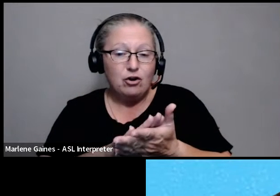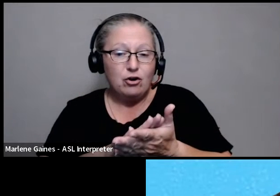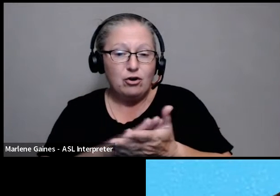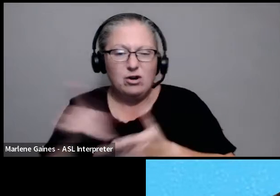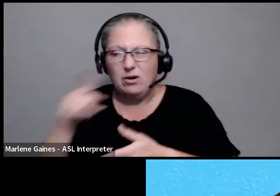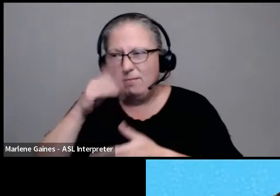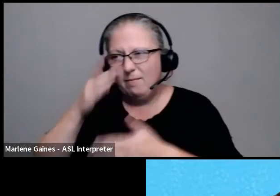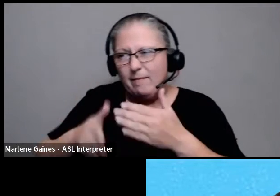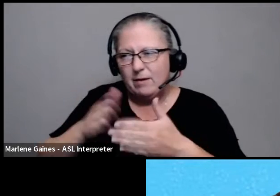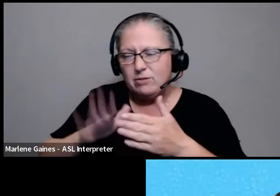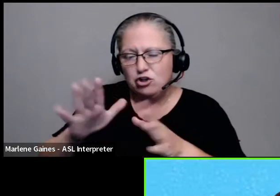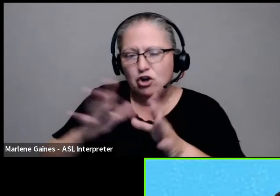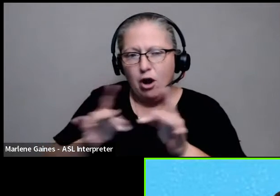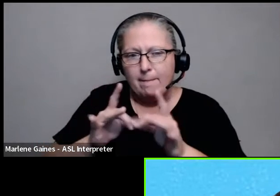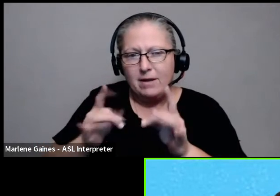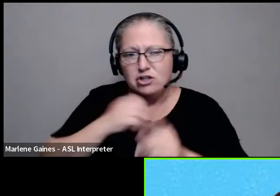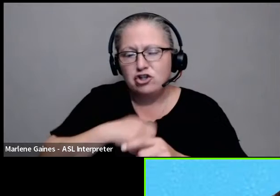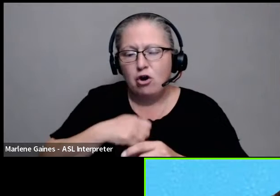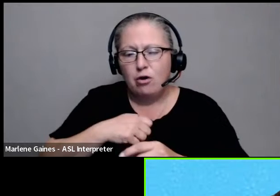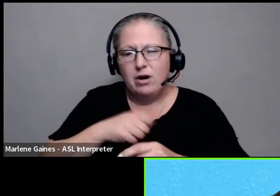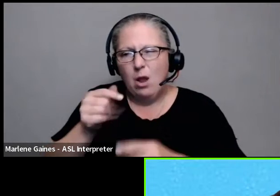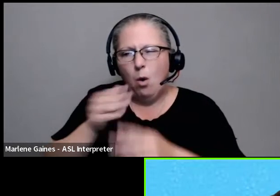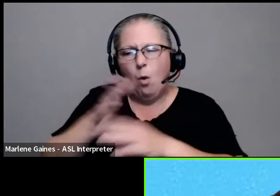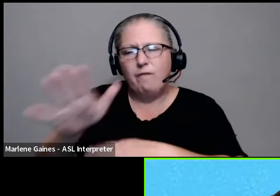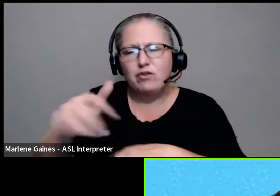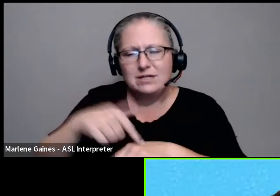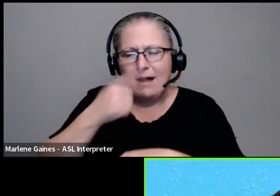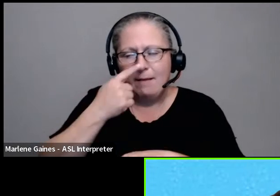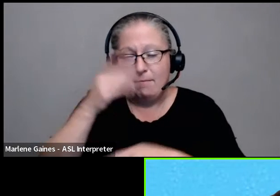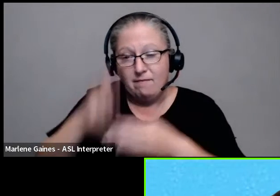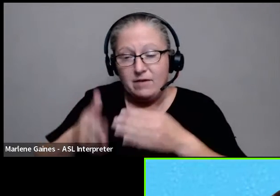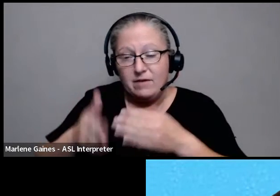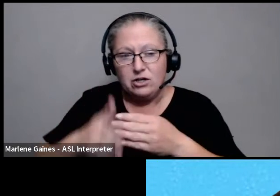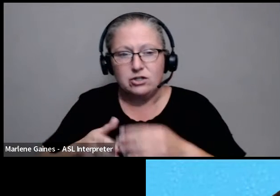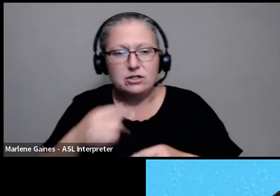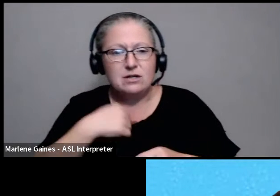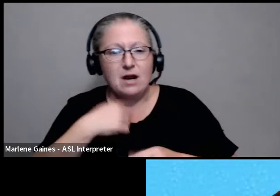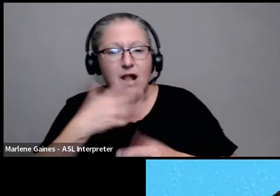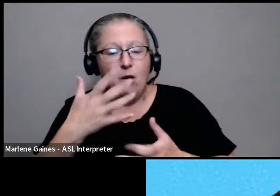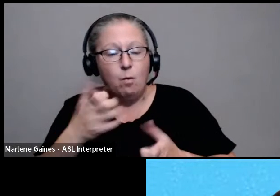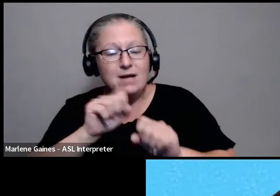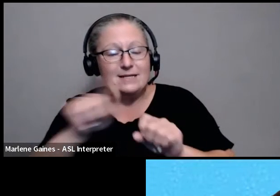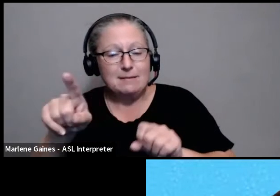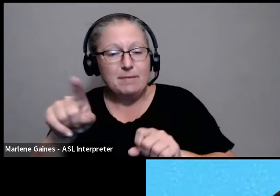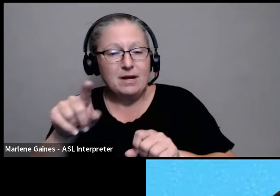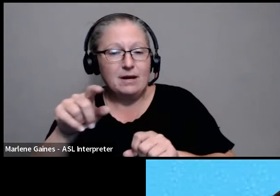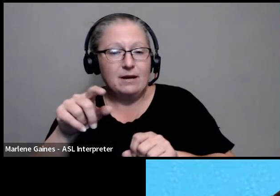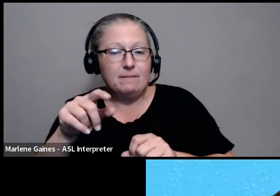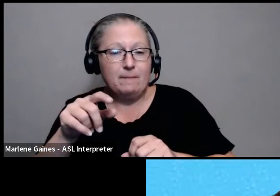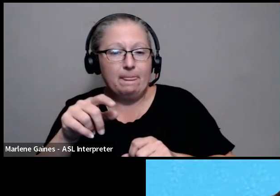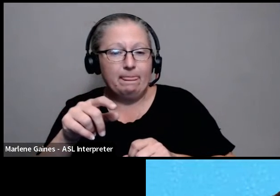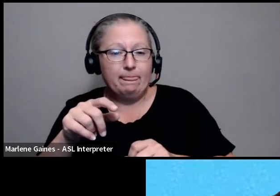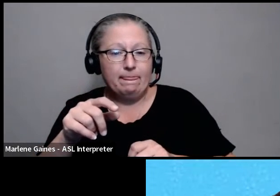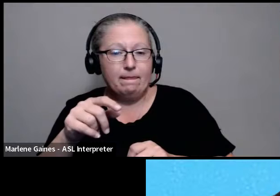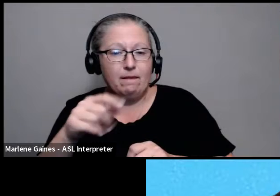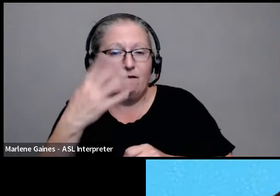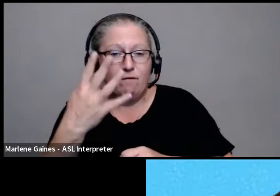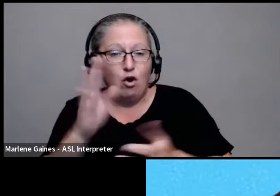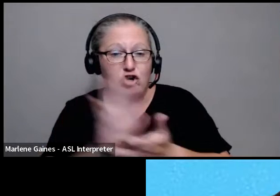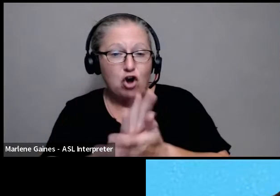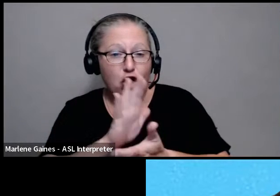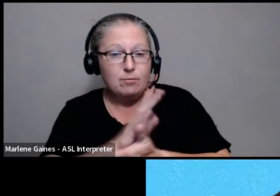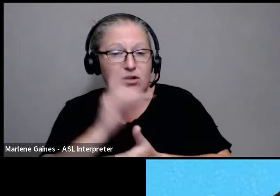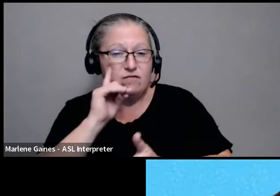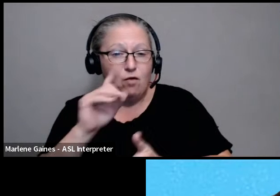up administrative. your comment? Sorry, Excuse me? you're a little over time. If you could wrap up. Okay, your I'd comment. like to submit 4 documents for